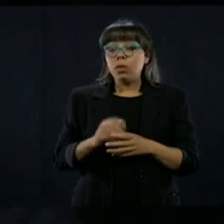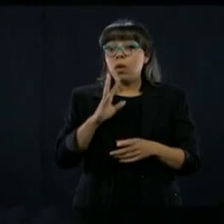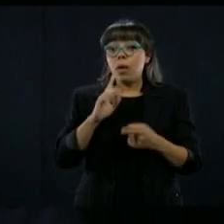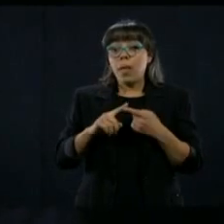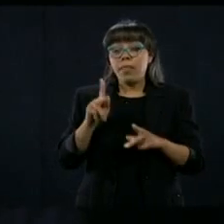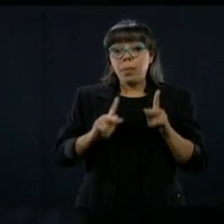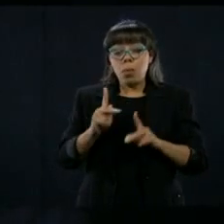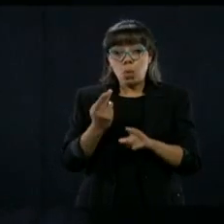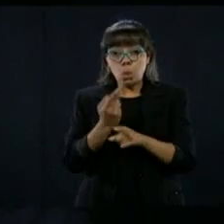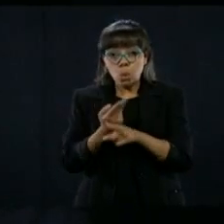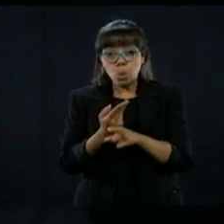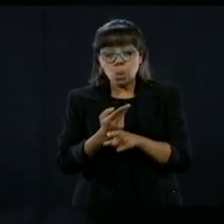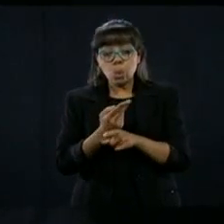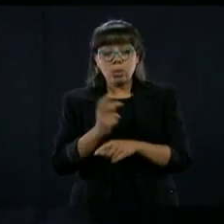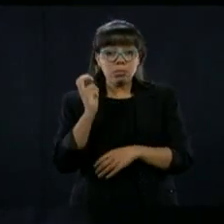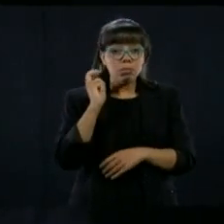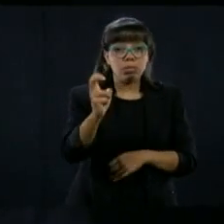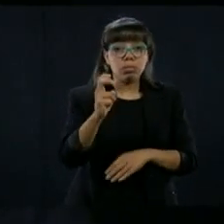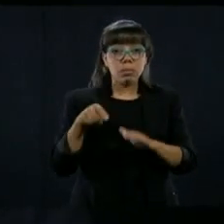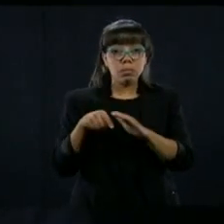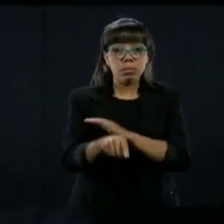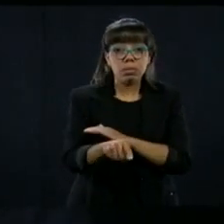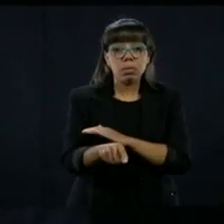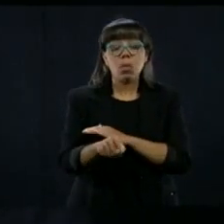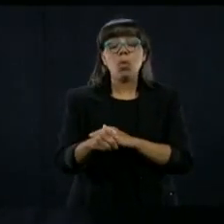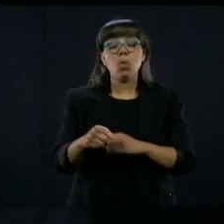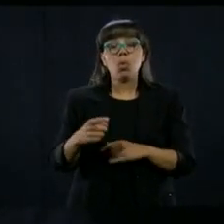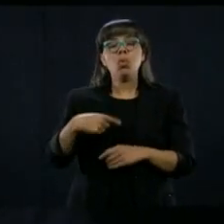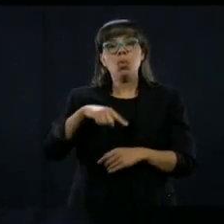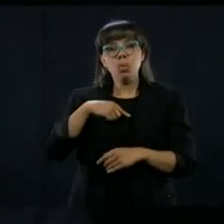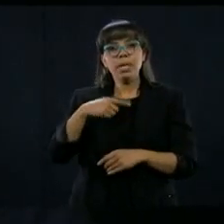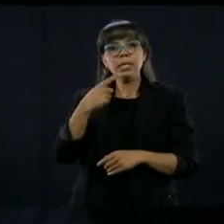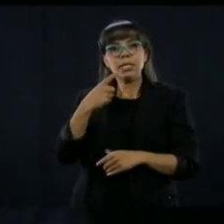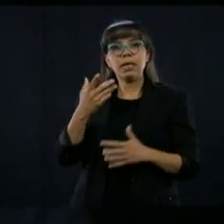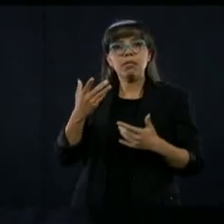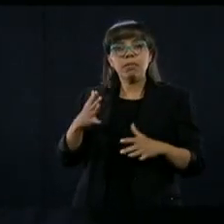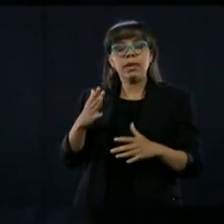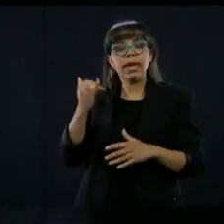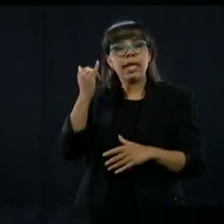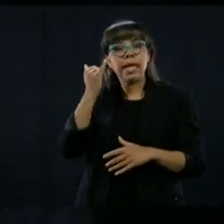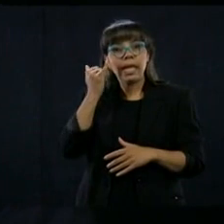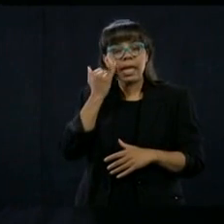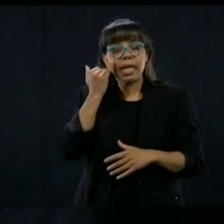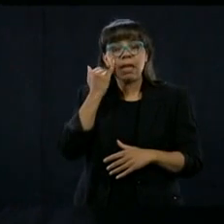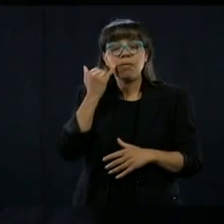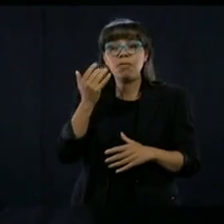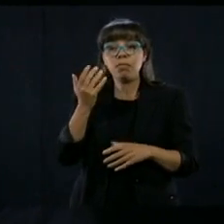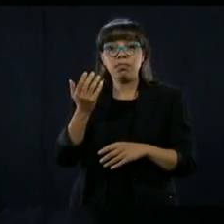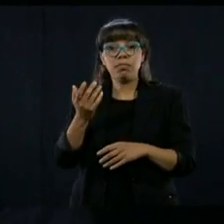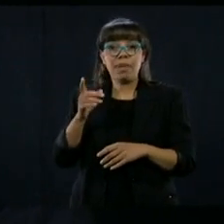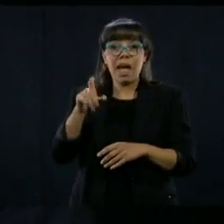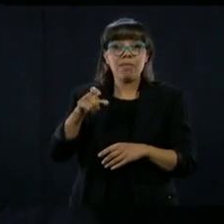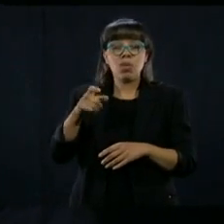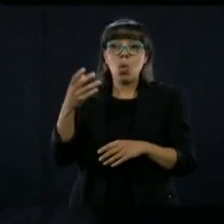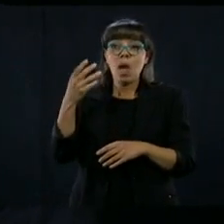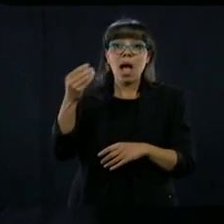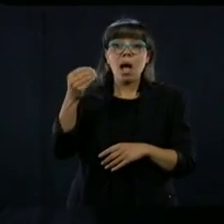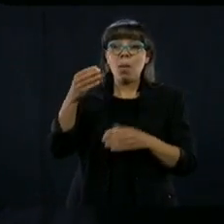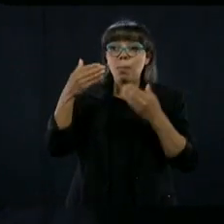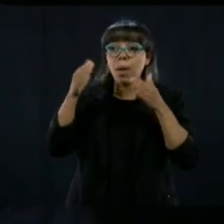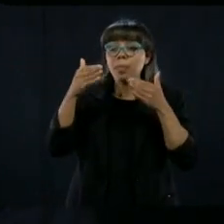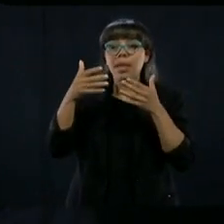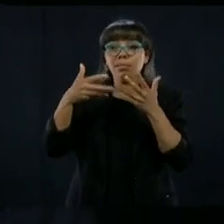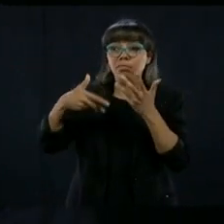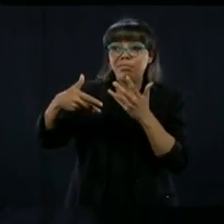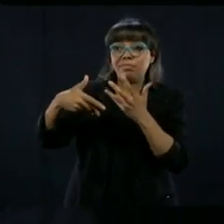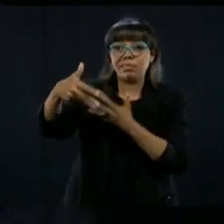buses, metro, that it's better to wear a mask. If you cannot stay at 2 meters of the other people, it's